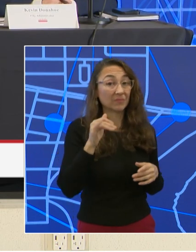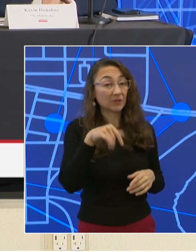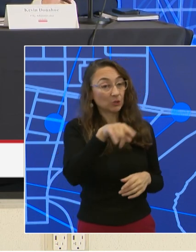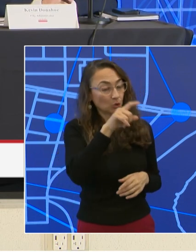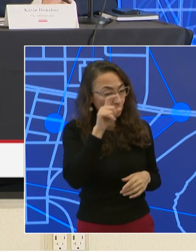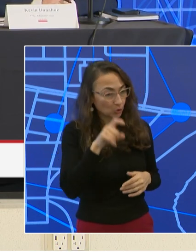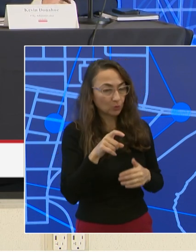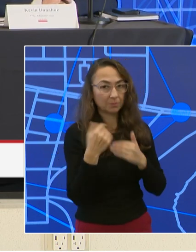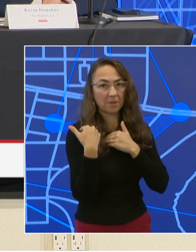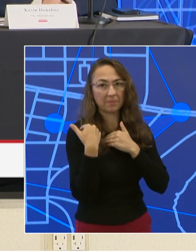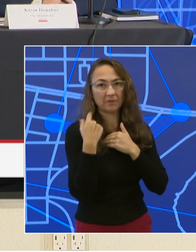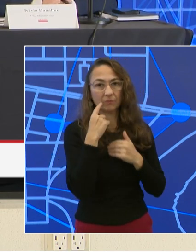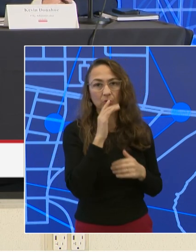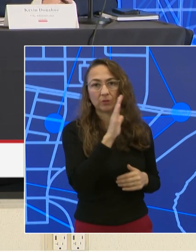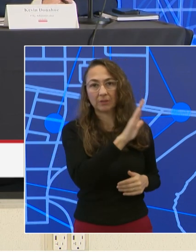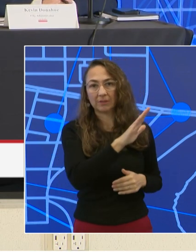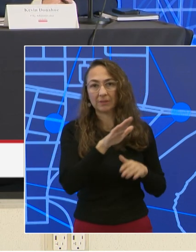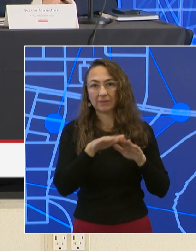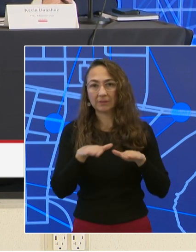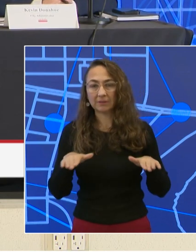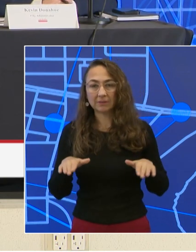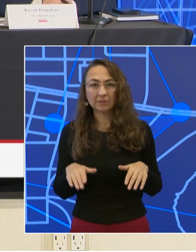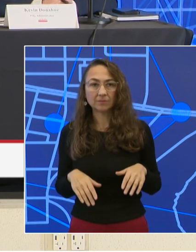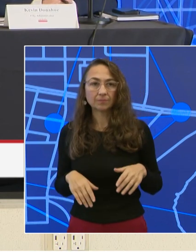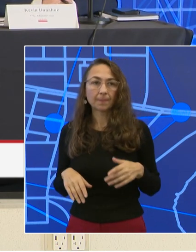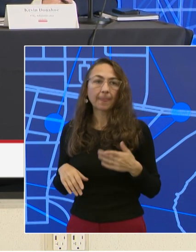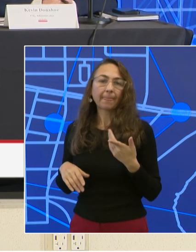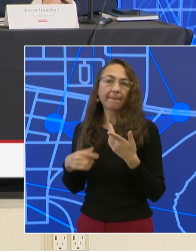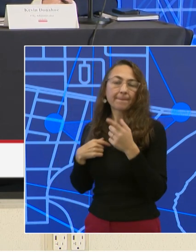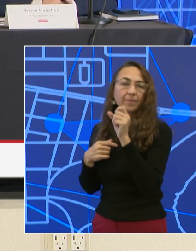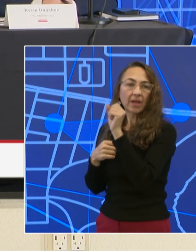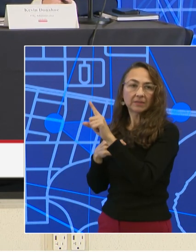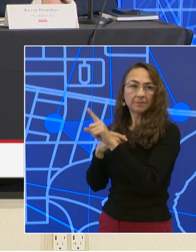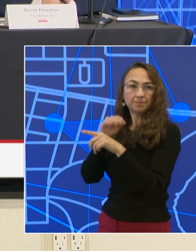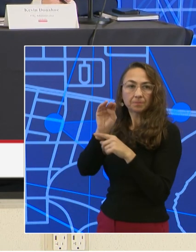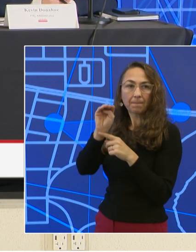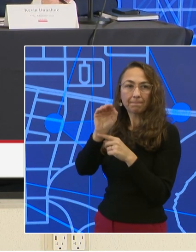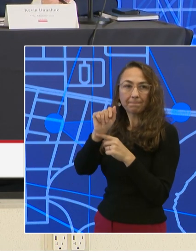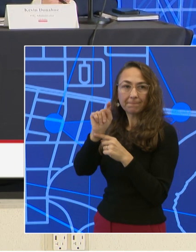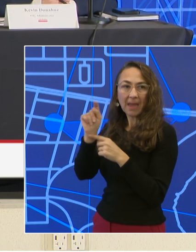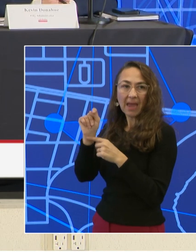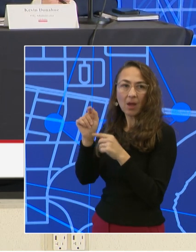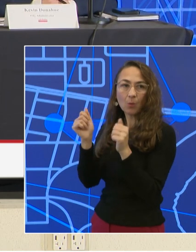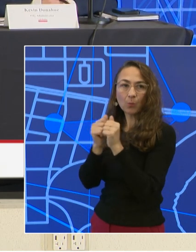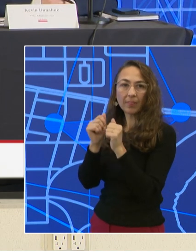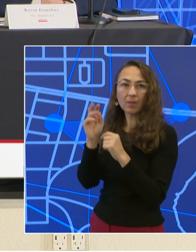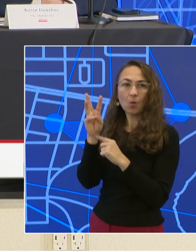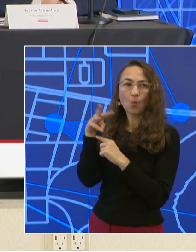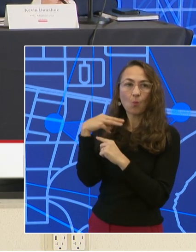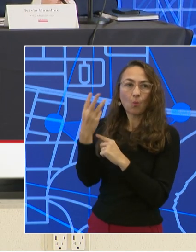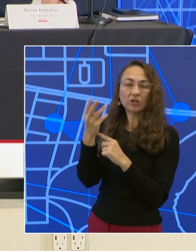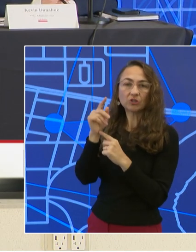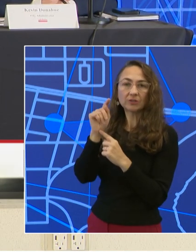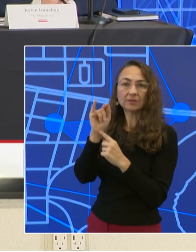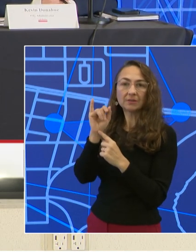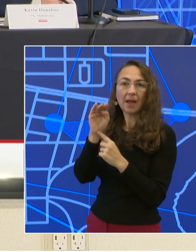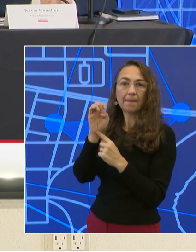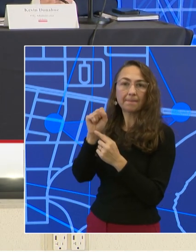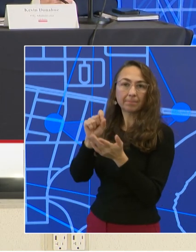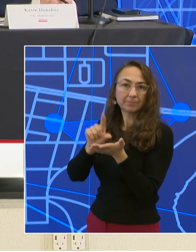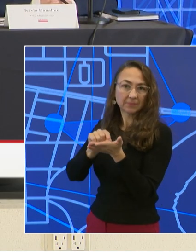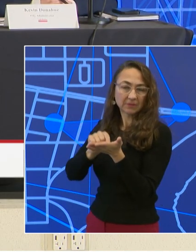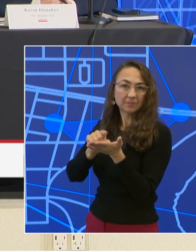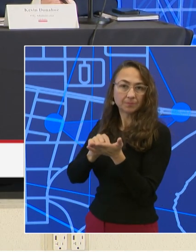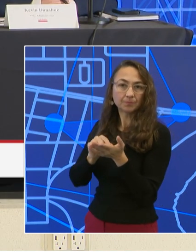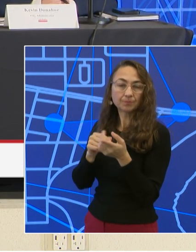question. Yeah, Matt Delaney with the Washington Times. Correct me if I'm wrong, Mayor, but I believe when Secure DC passed this spring, there was a